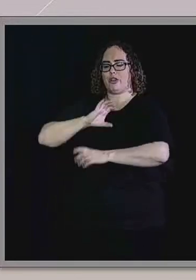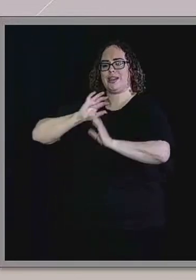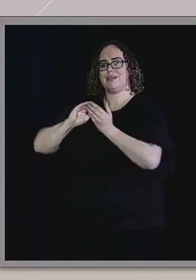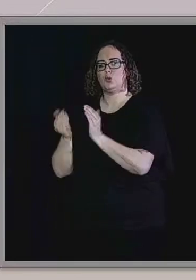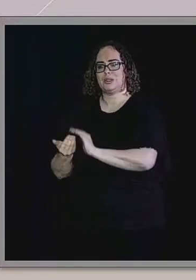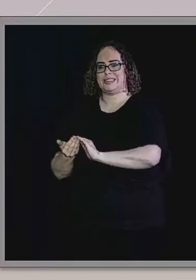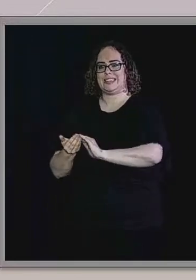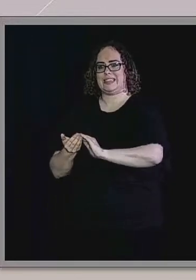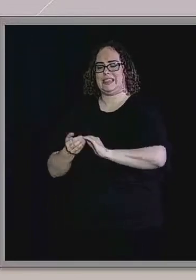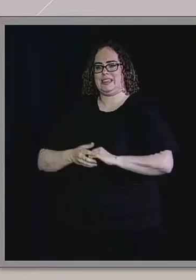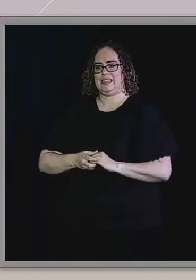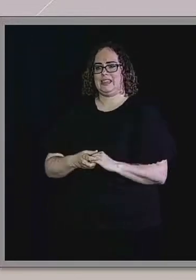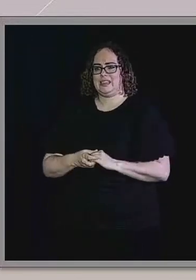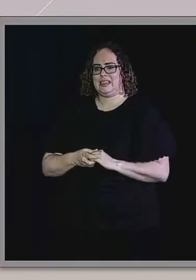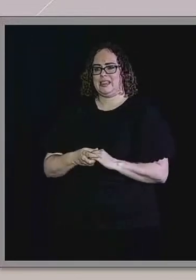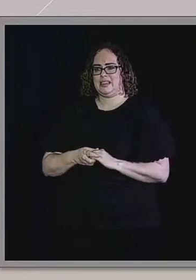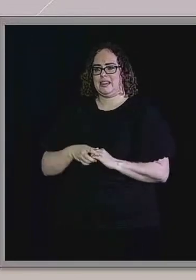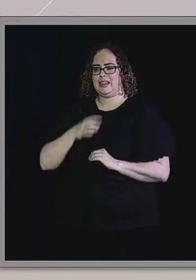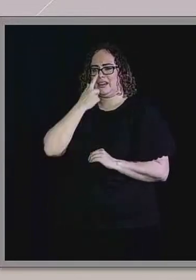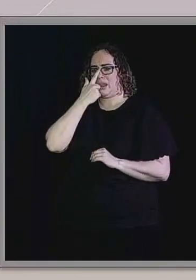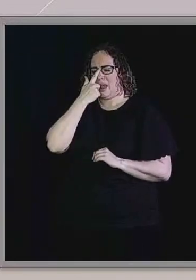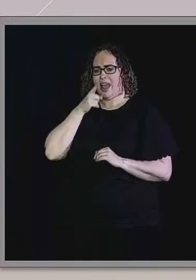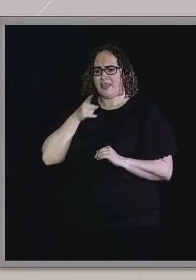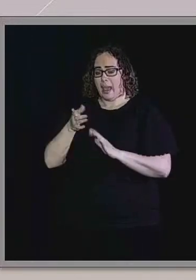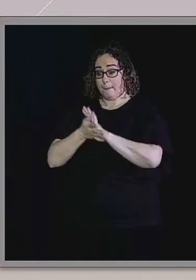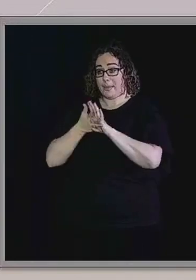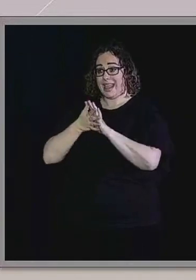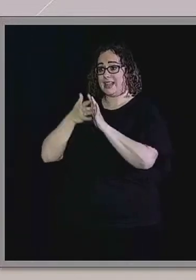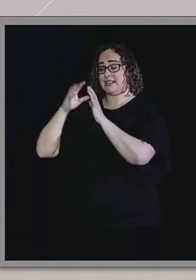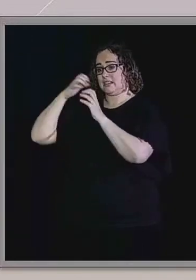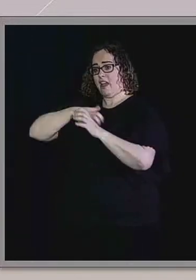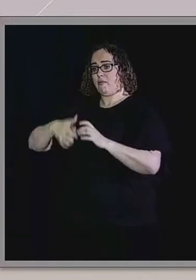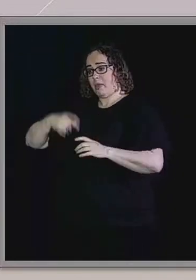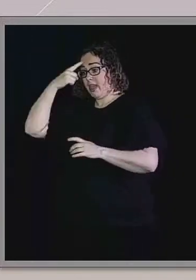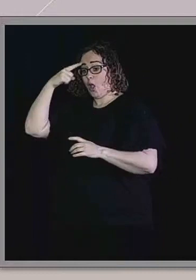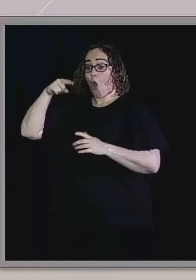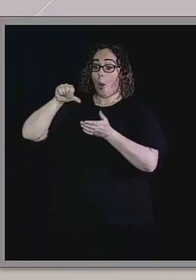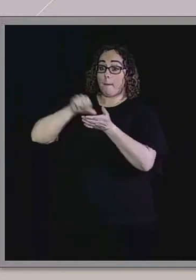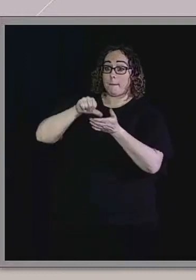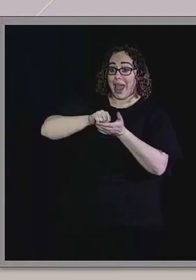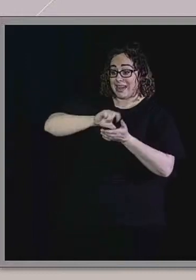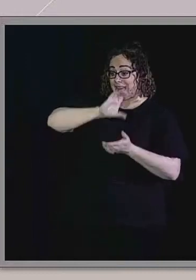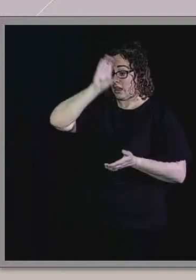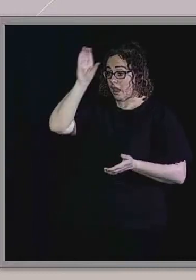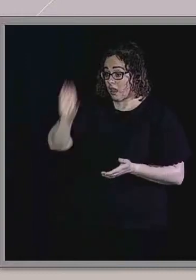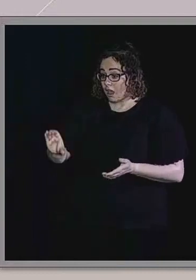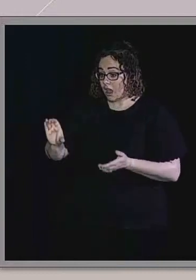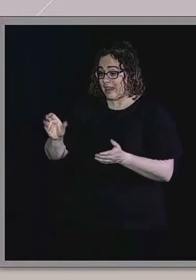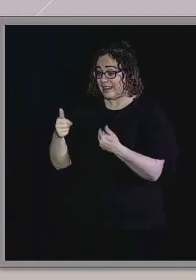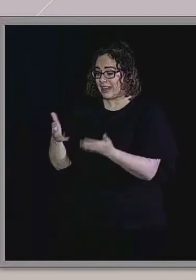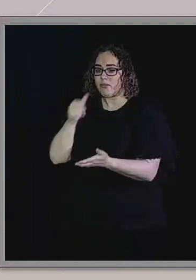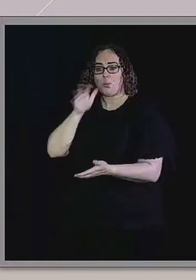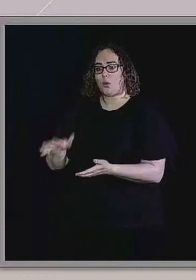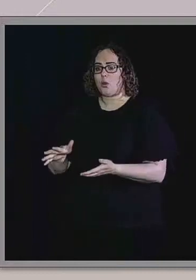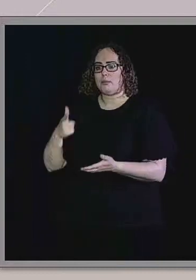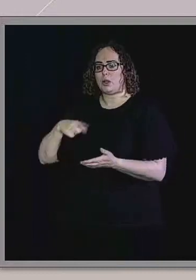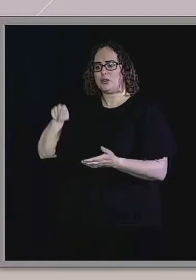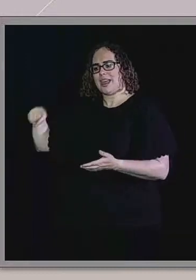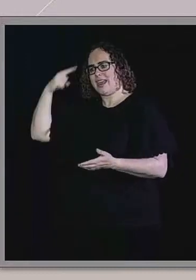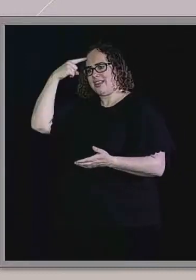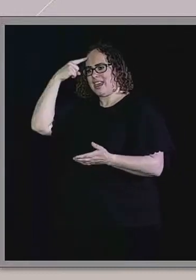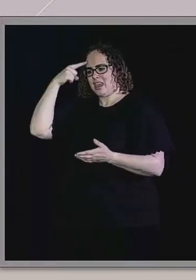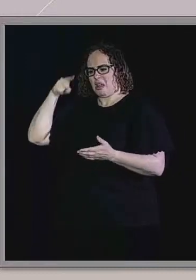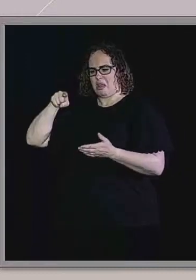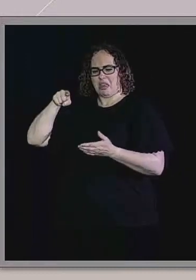millions of dollars of your cash. In other words, these people are worthless and deserve nothing, in a sense.